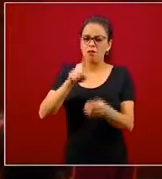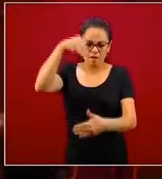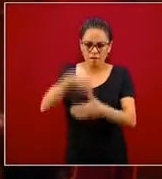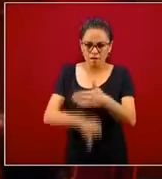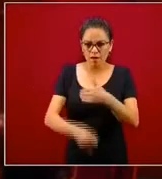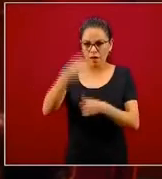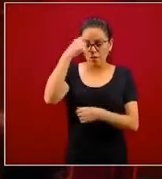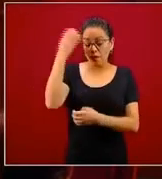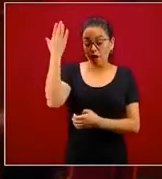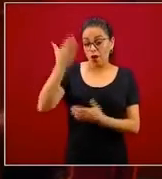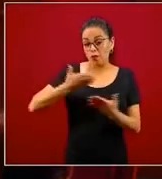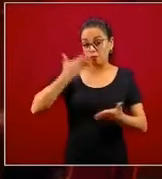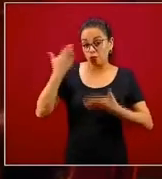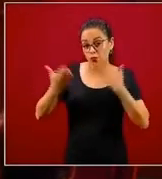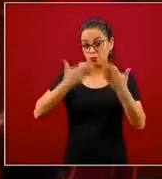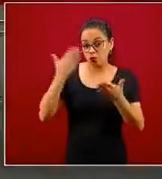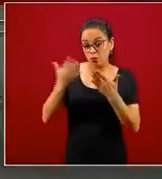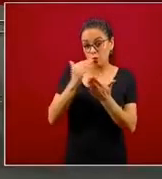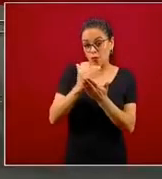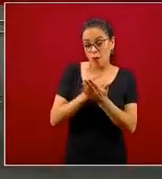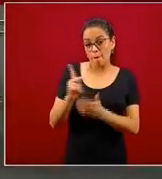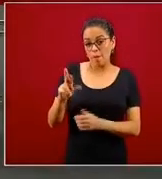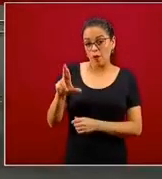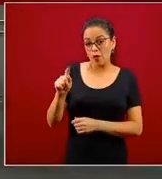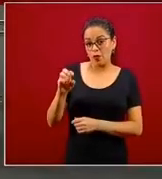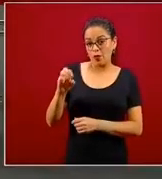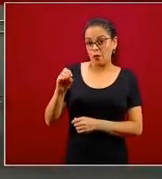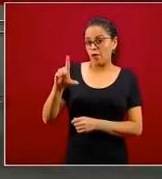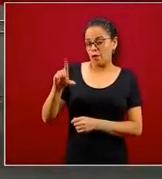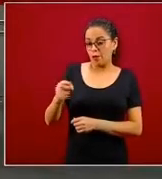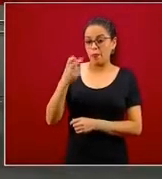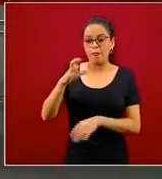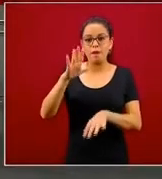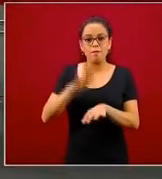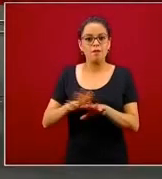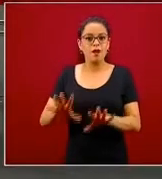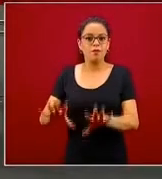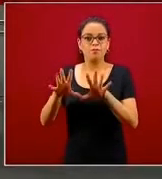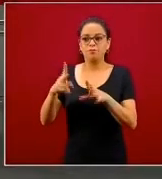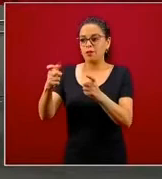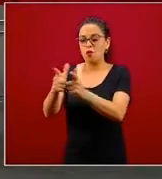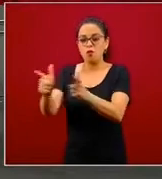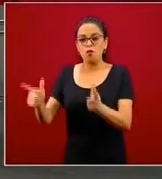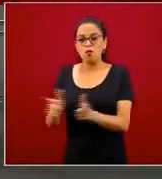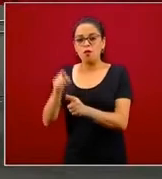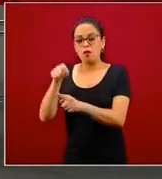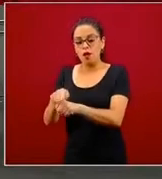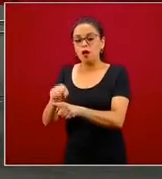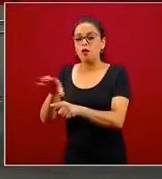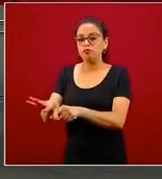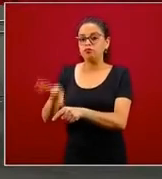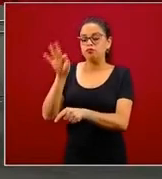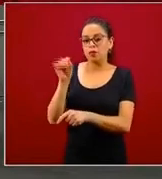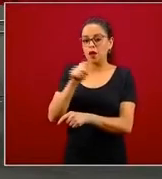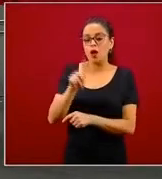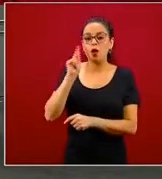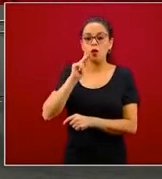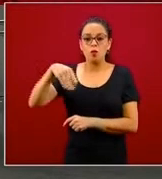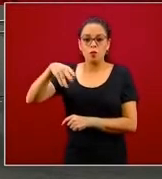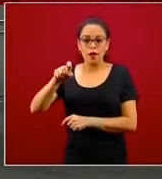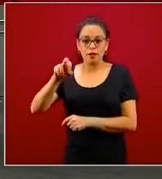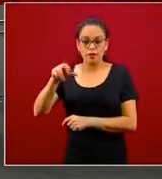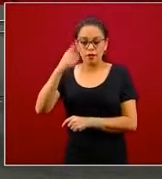with more research purposes. And that's why in this another